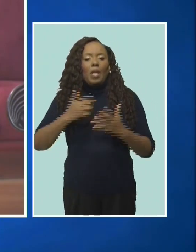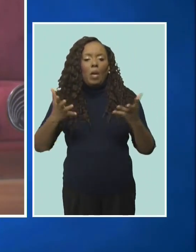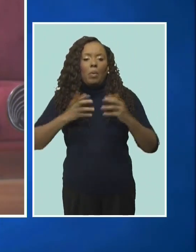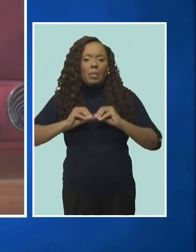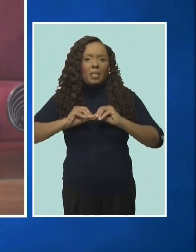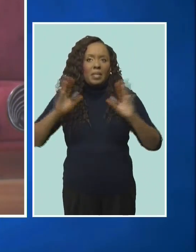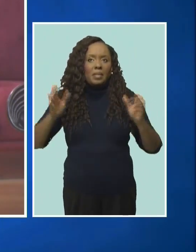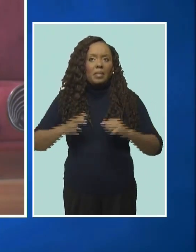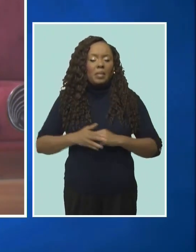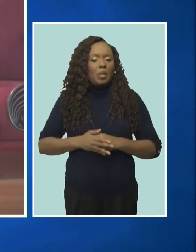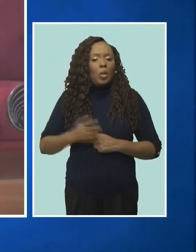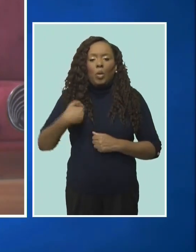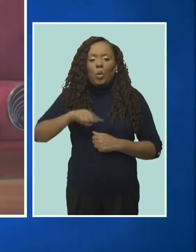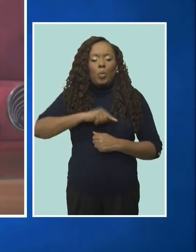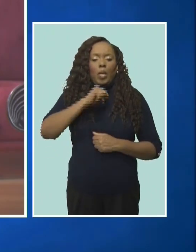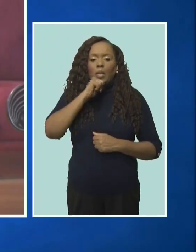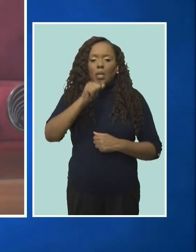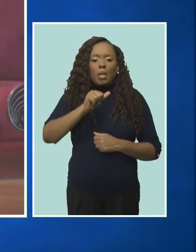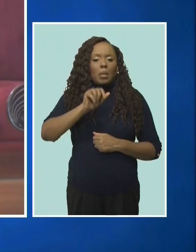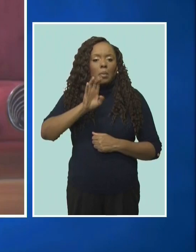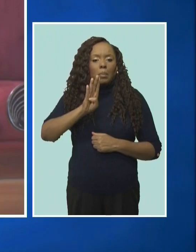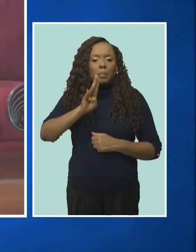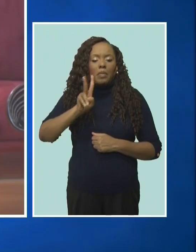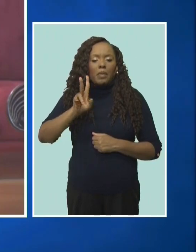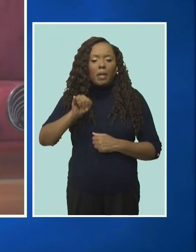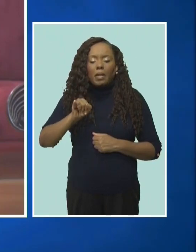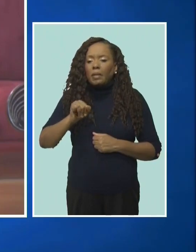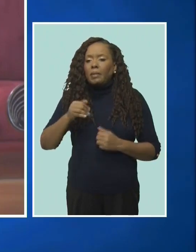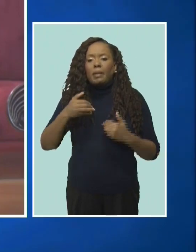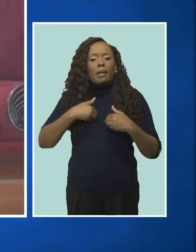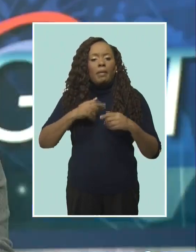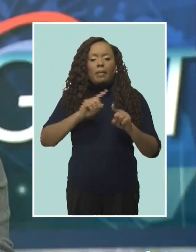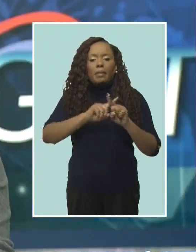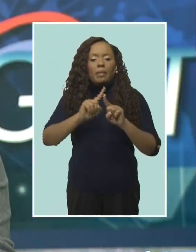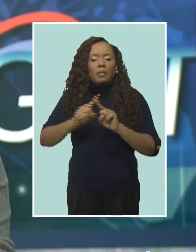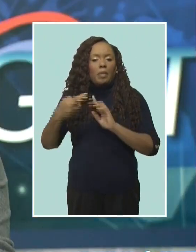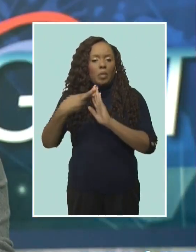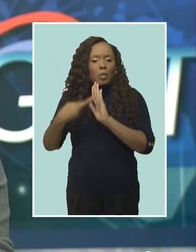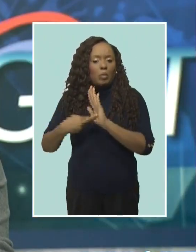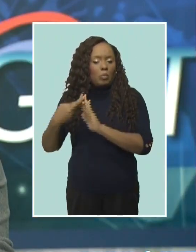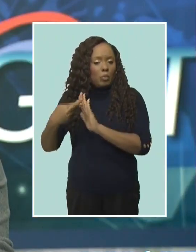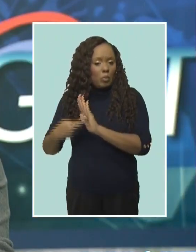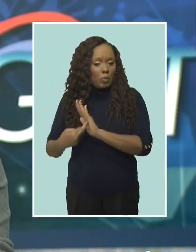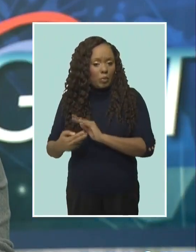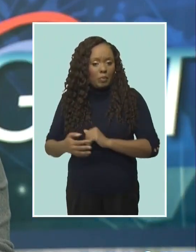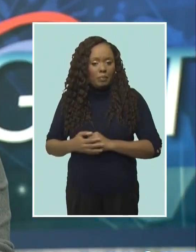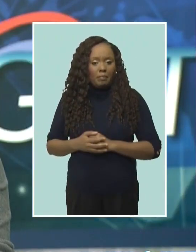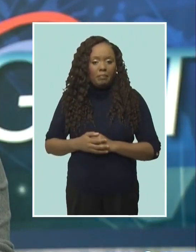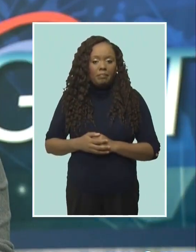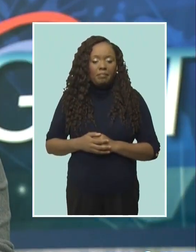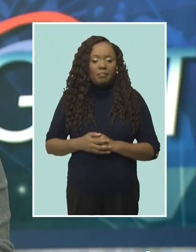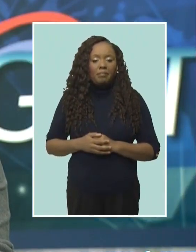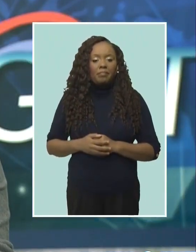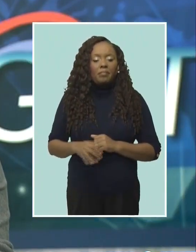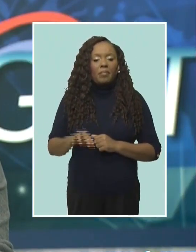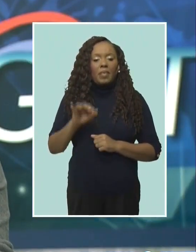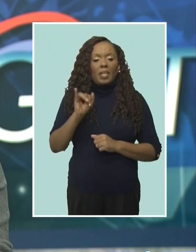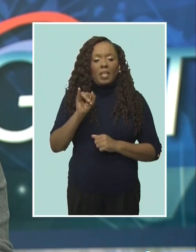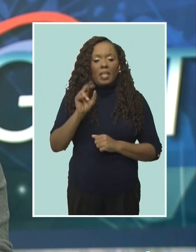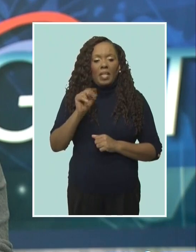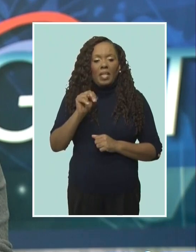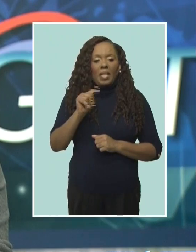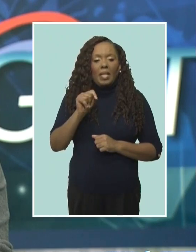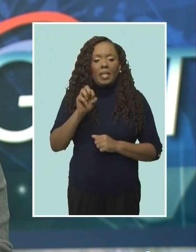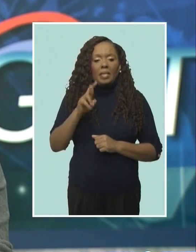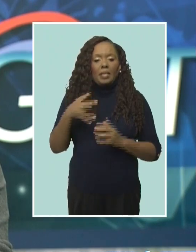is not a BVI. They are a different jurisdiction than Barbados. The Inter-American Development Bank has promised to